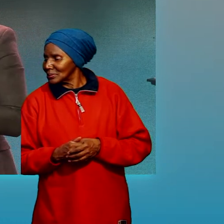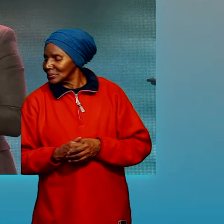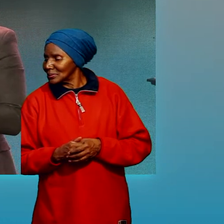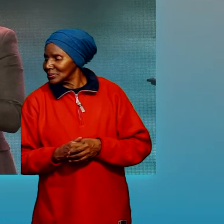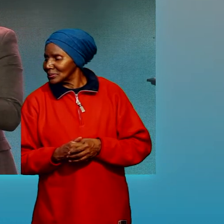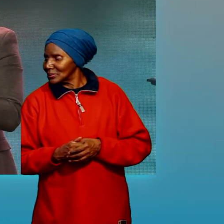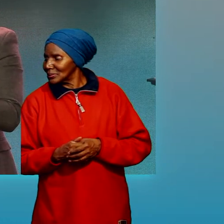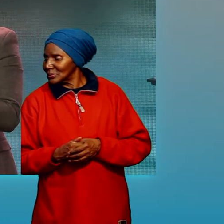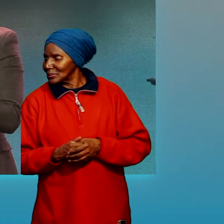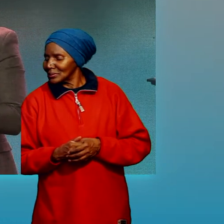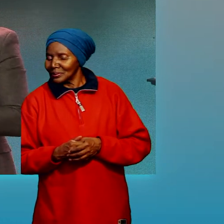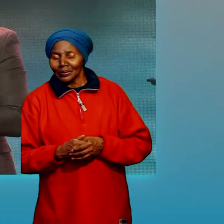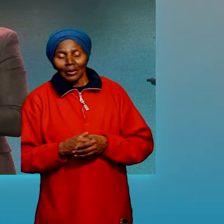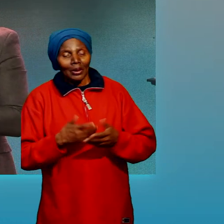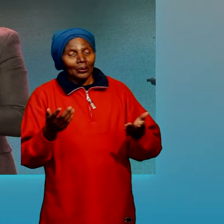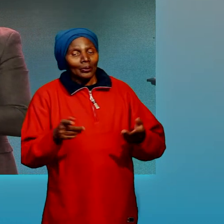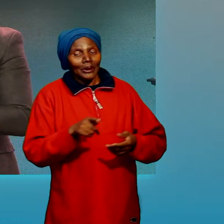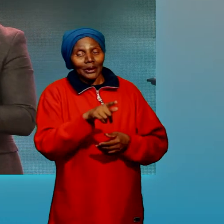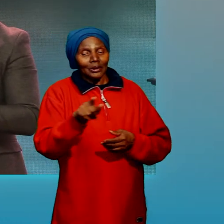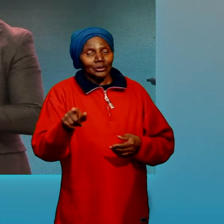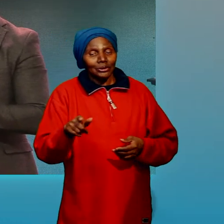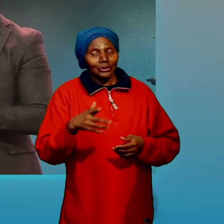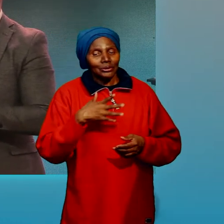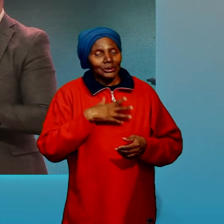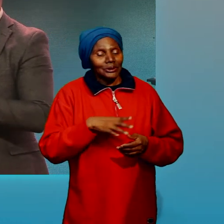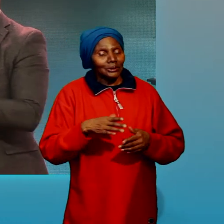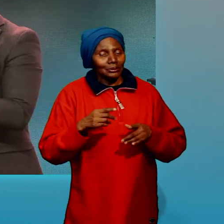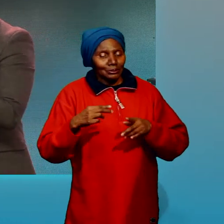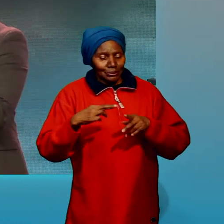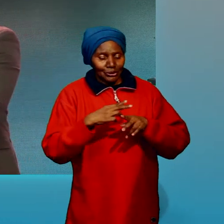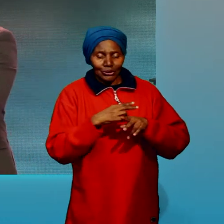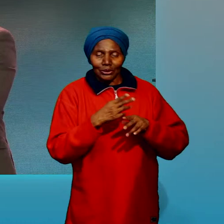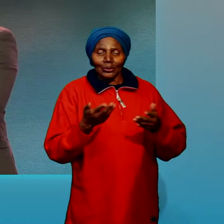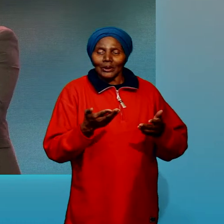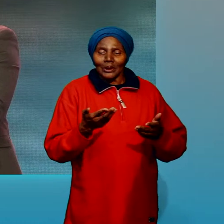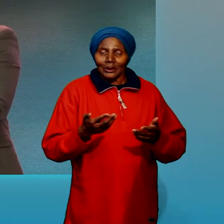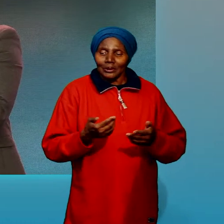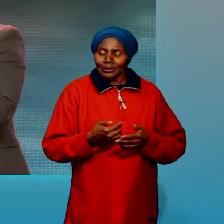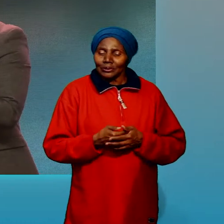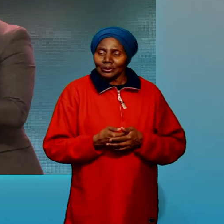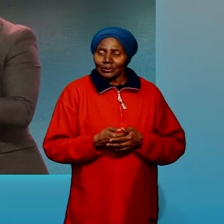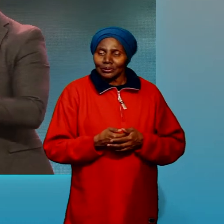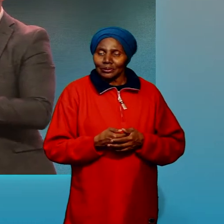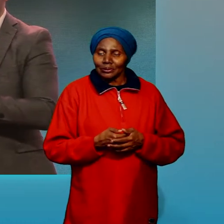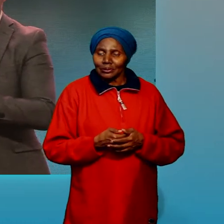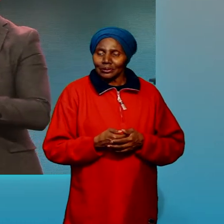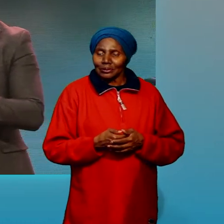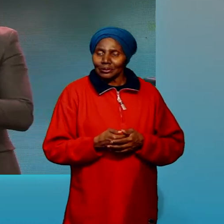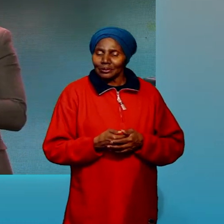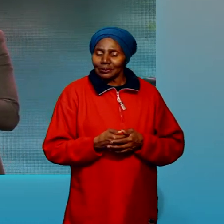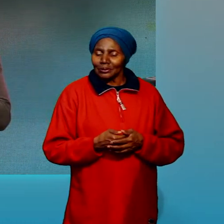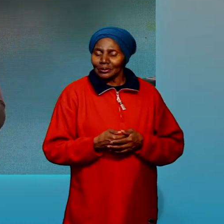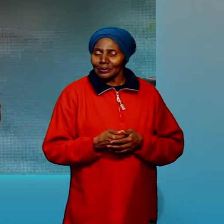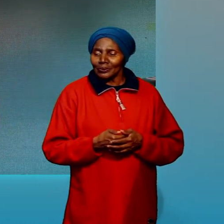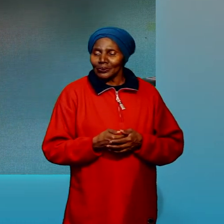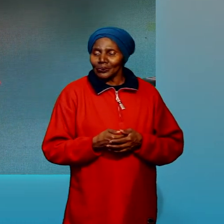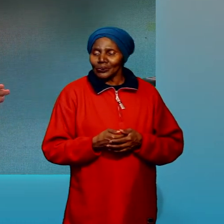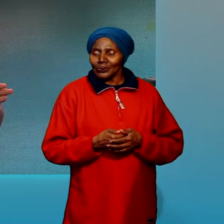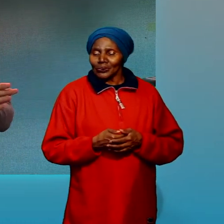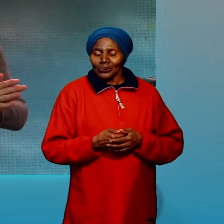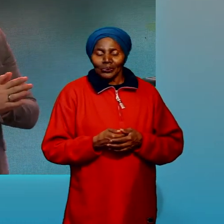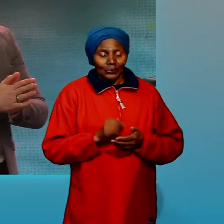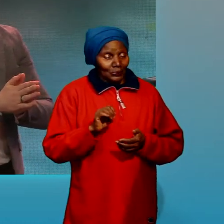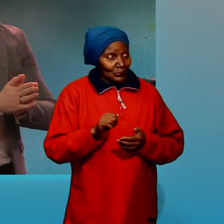where do you need pruning? And yes, my question presupposes that pruning